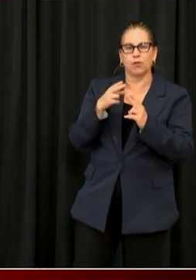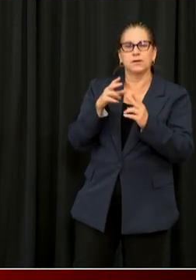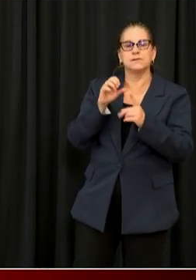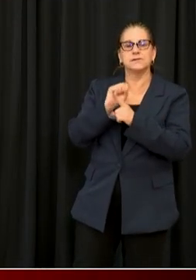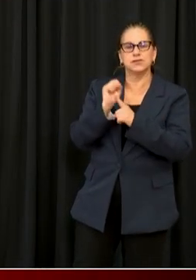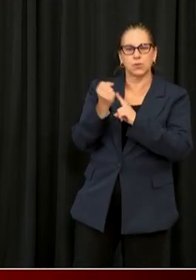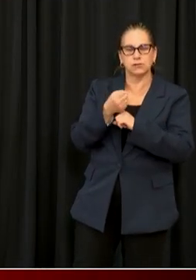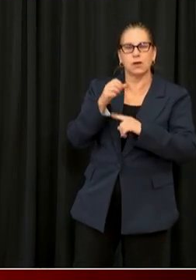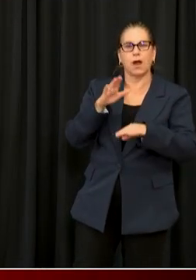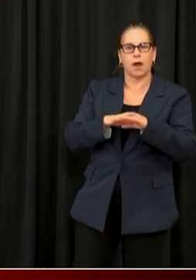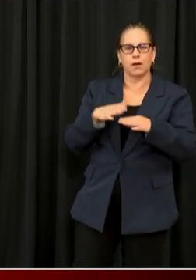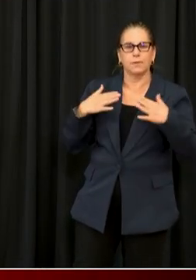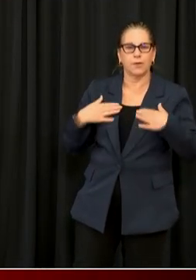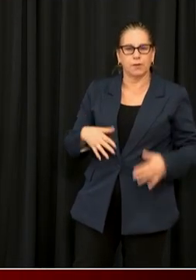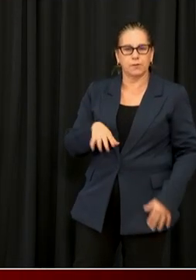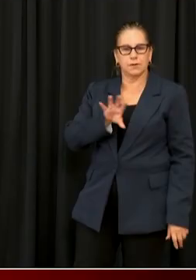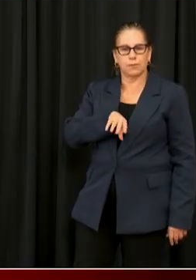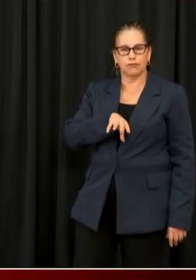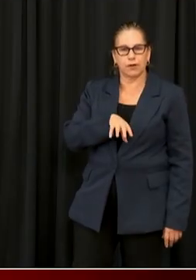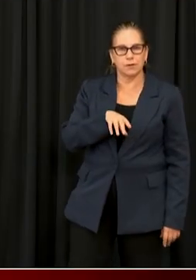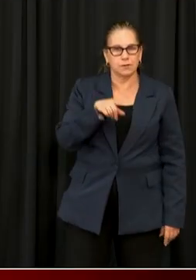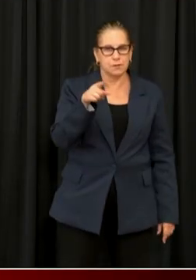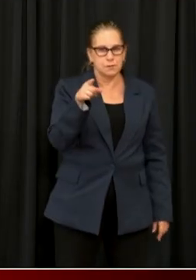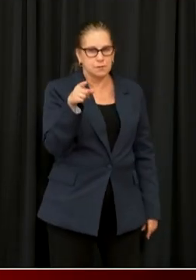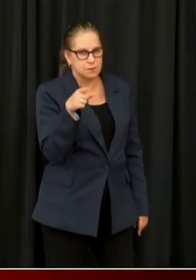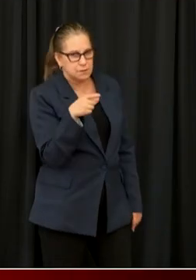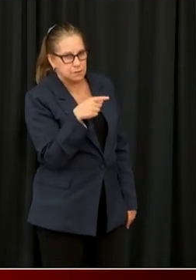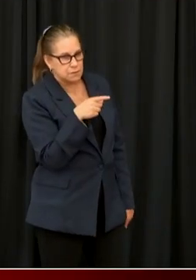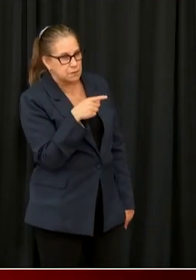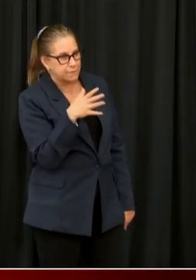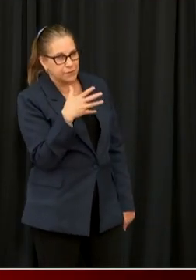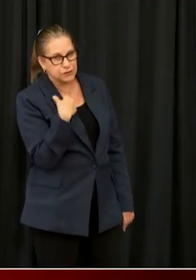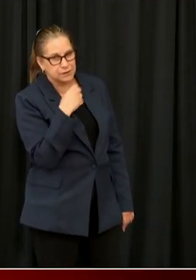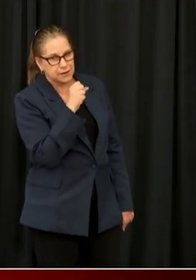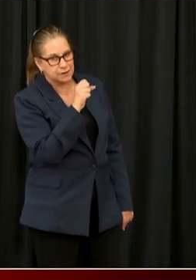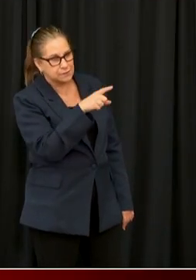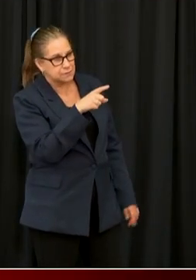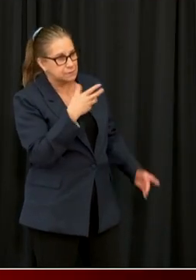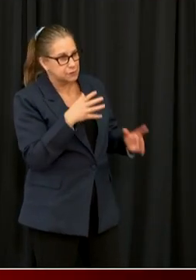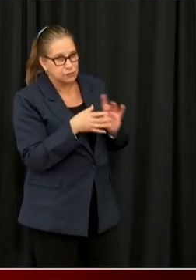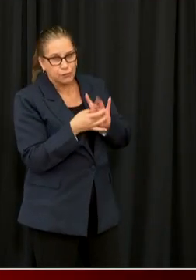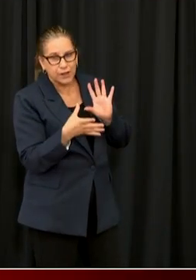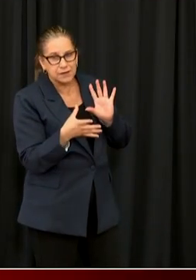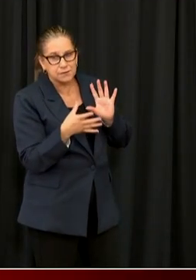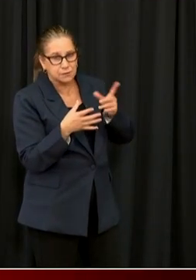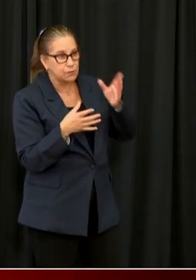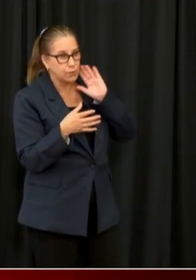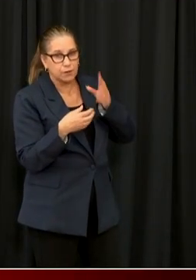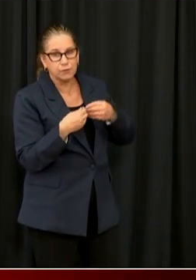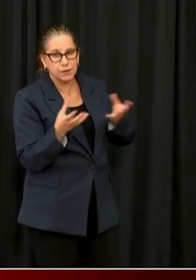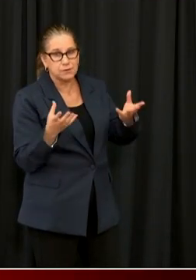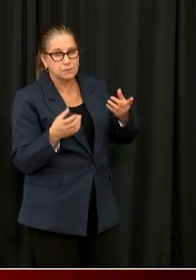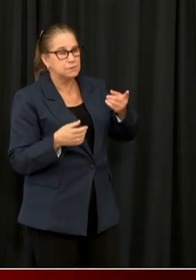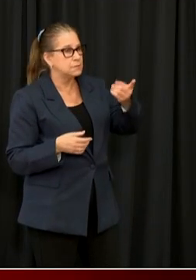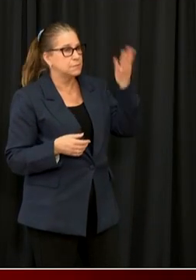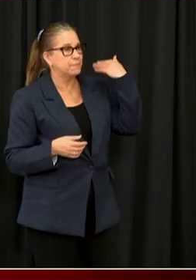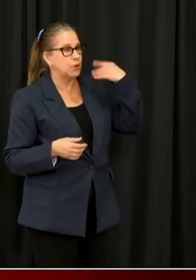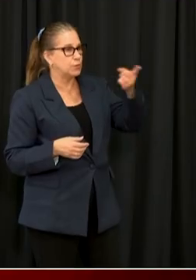released, yes. Asked to release certain body camera video and have turned people down.